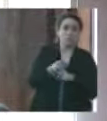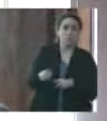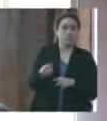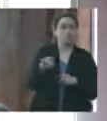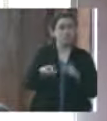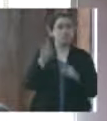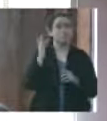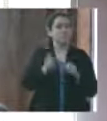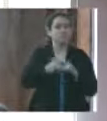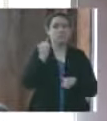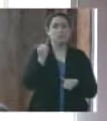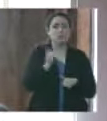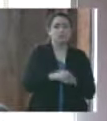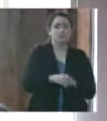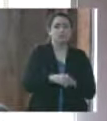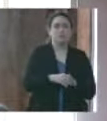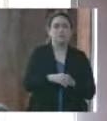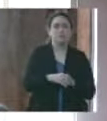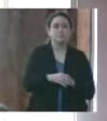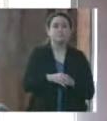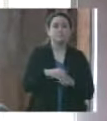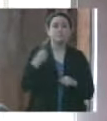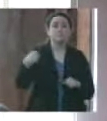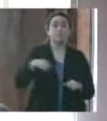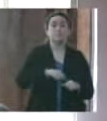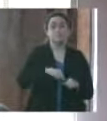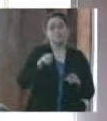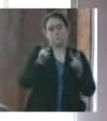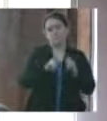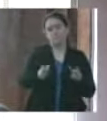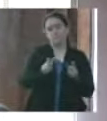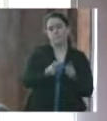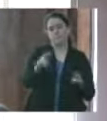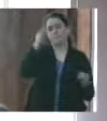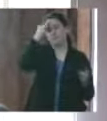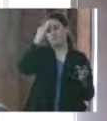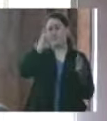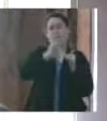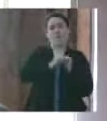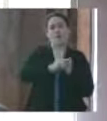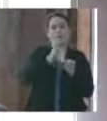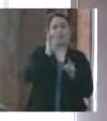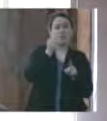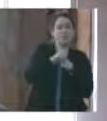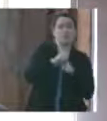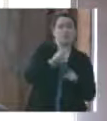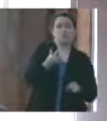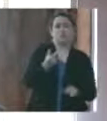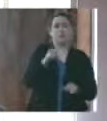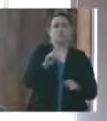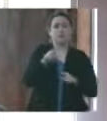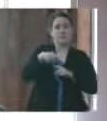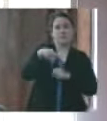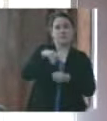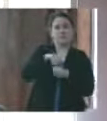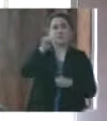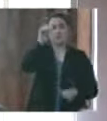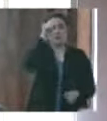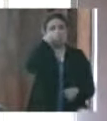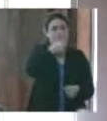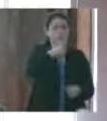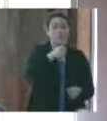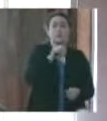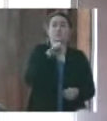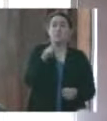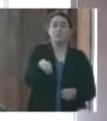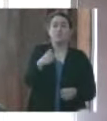like ecosystem services are 7% of GDP in India, the real focus should be not just